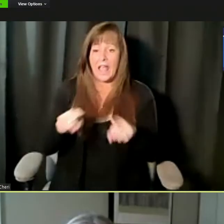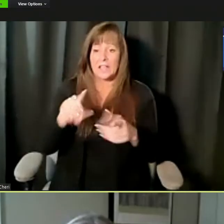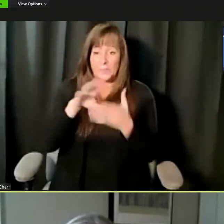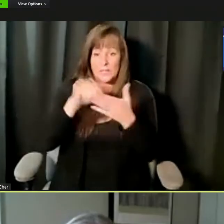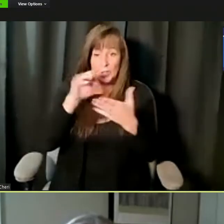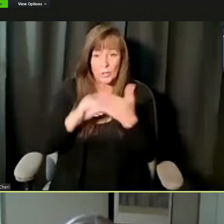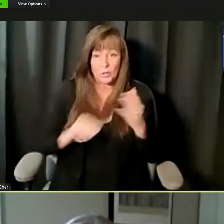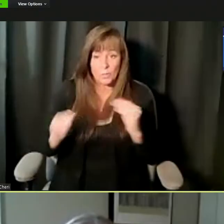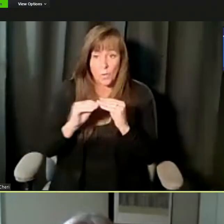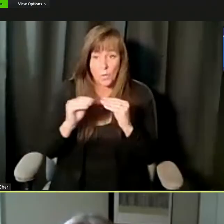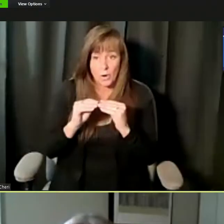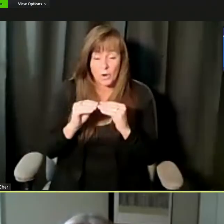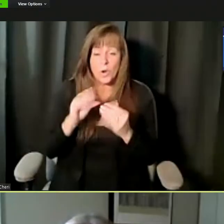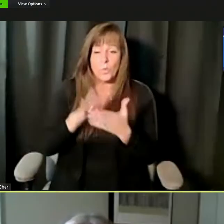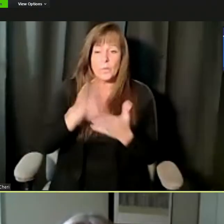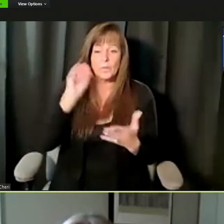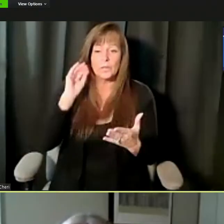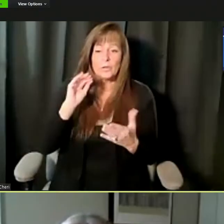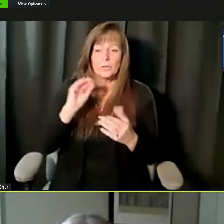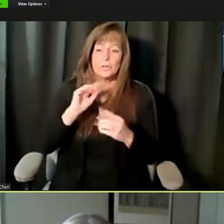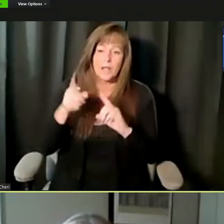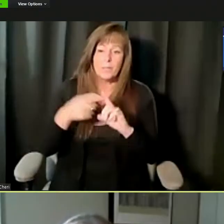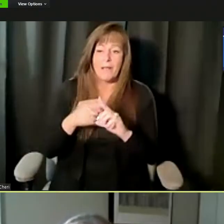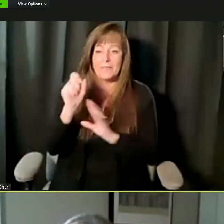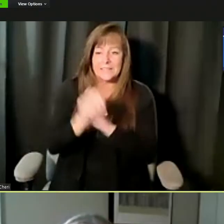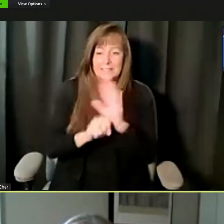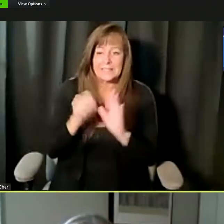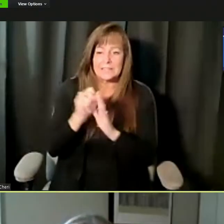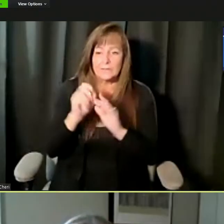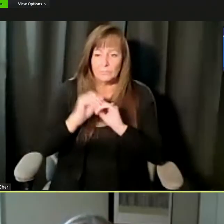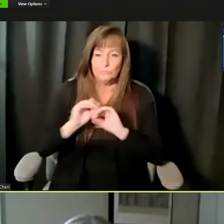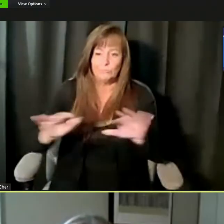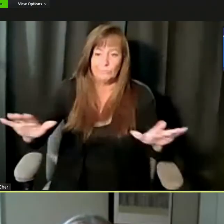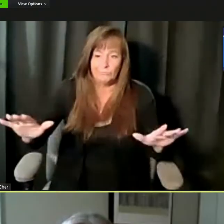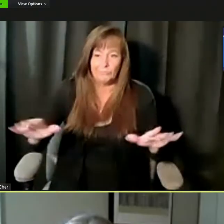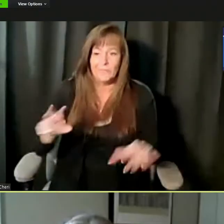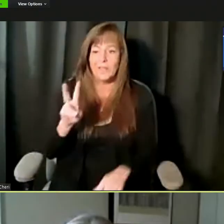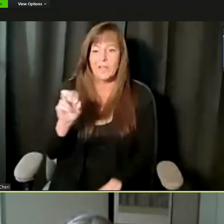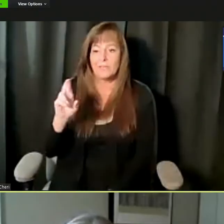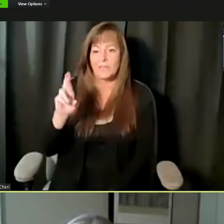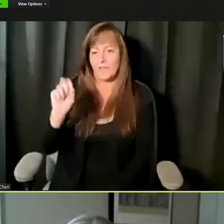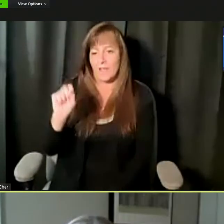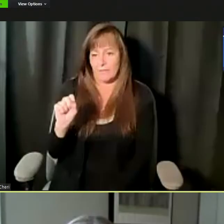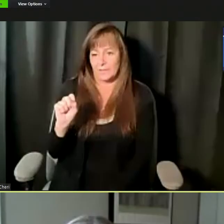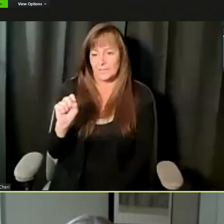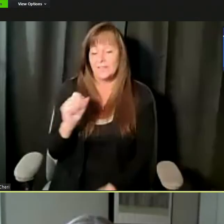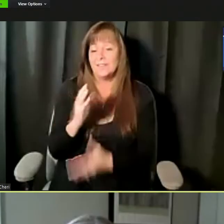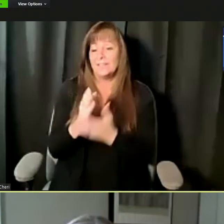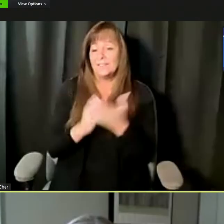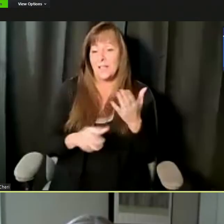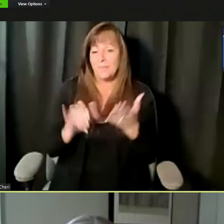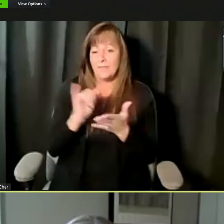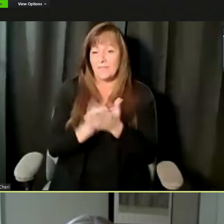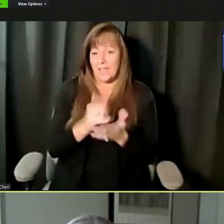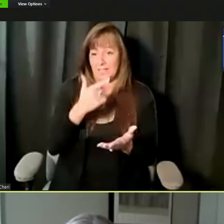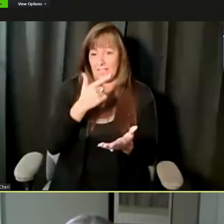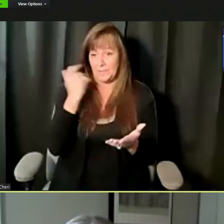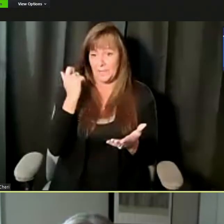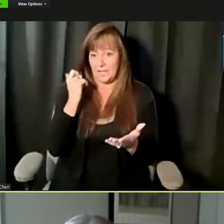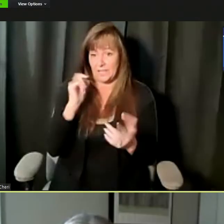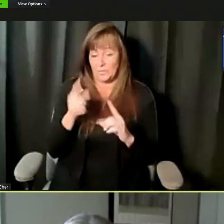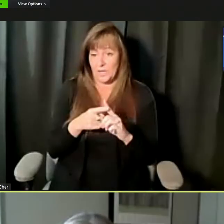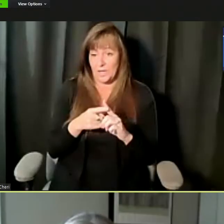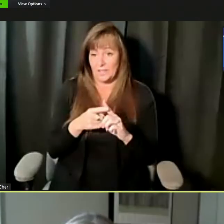more about seasonal aspects of transmission of this virus. And some of that is going to be because when the